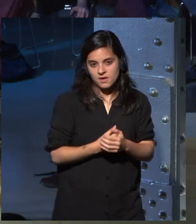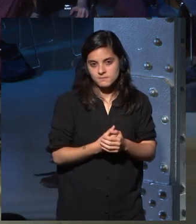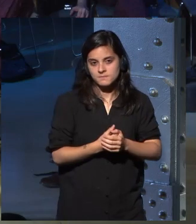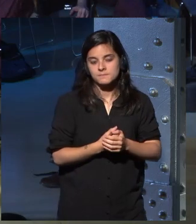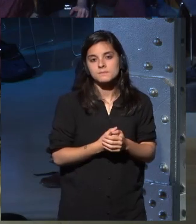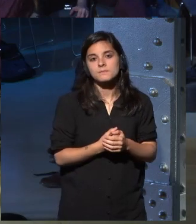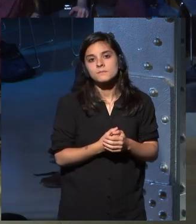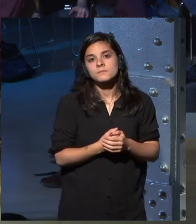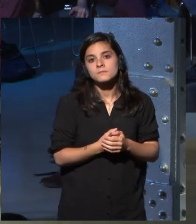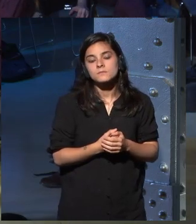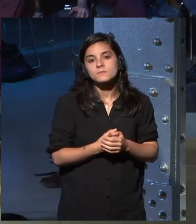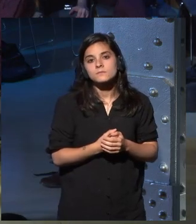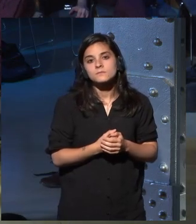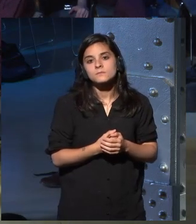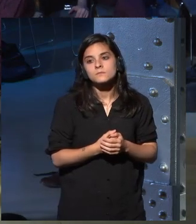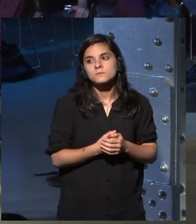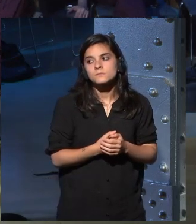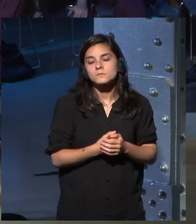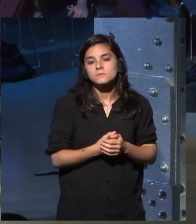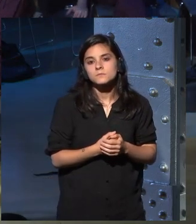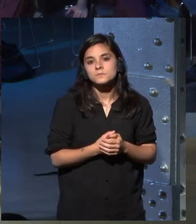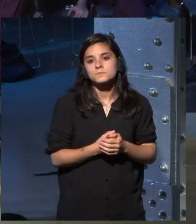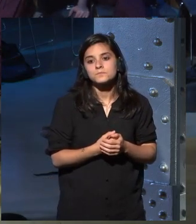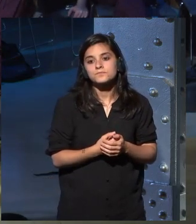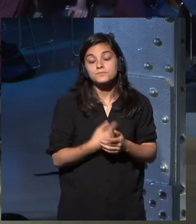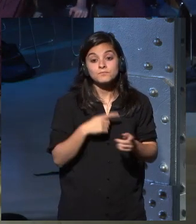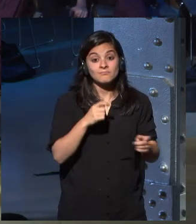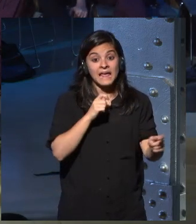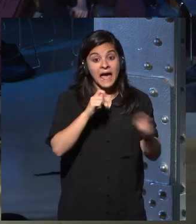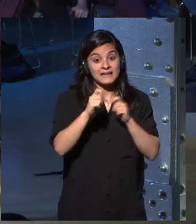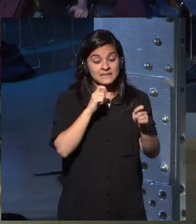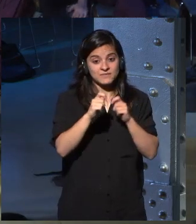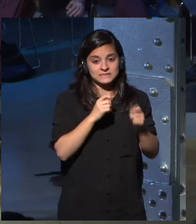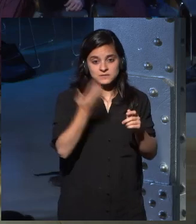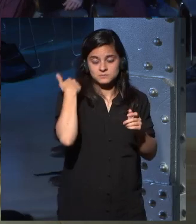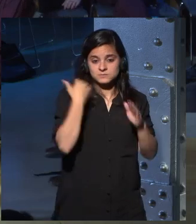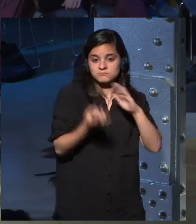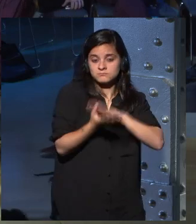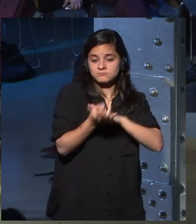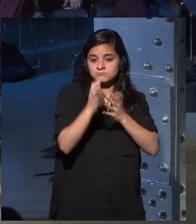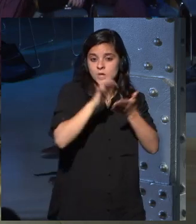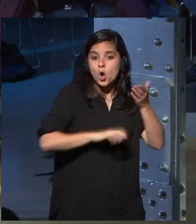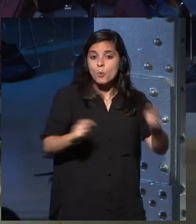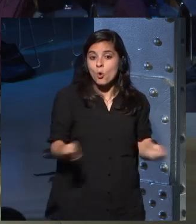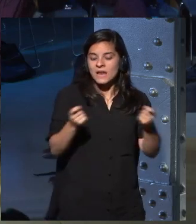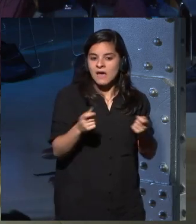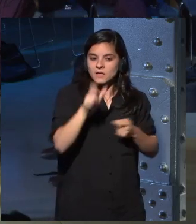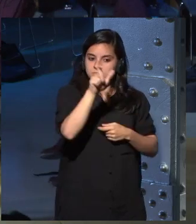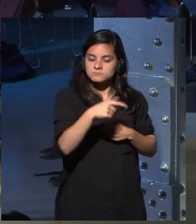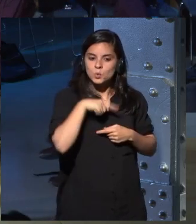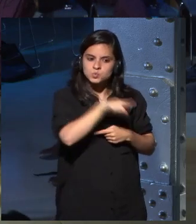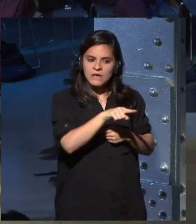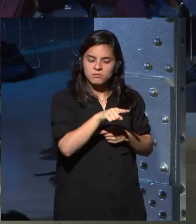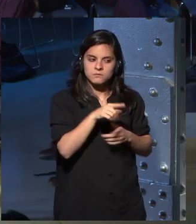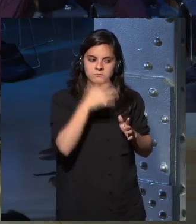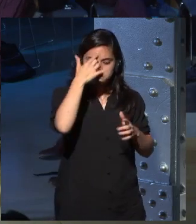In one of the interviews published in your book, Cartas de Navegación, you describe yourself as a person